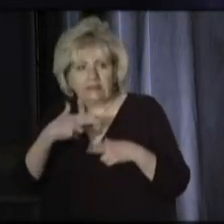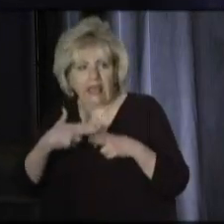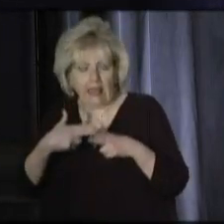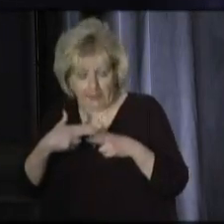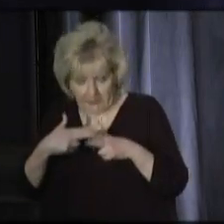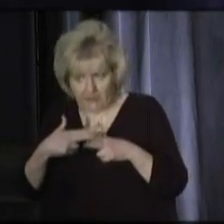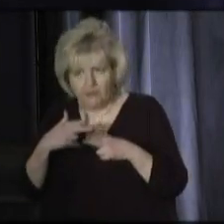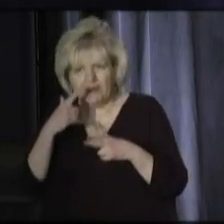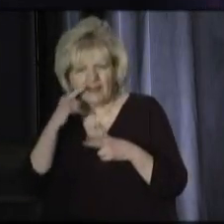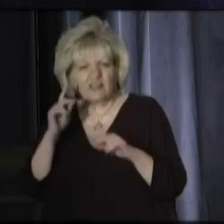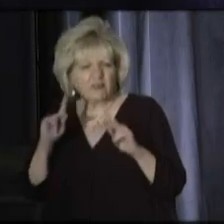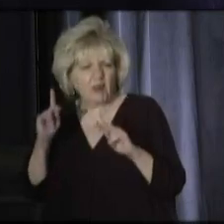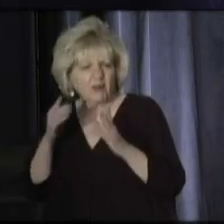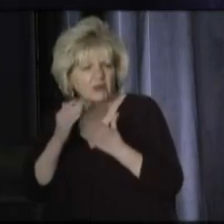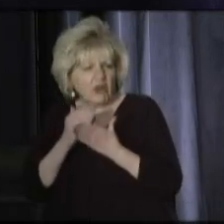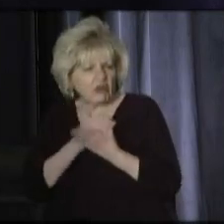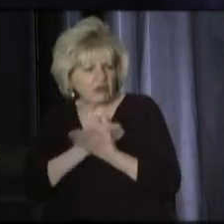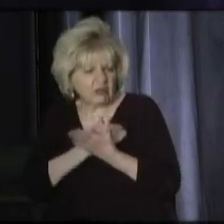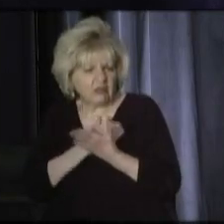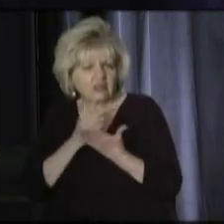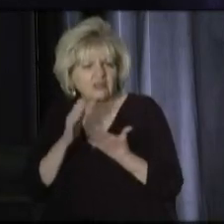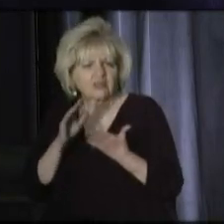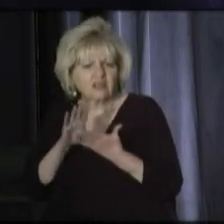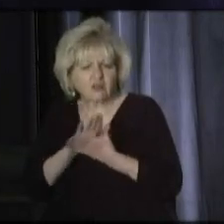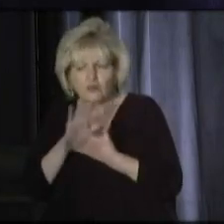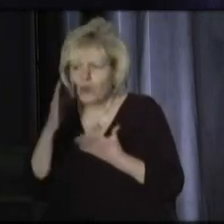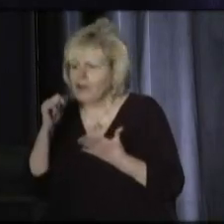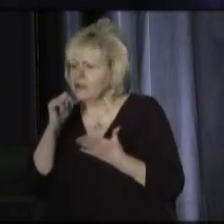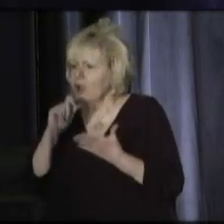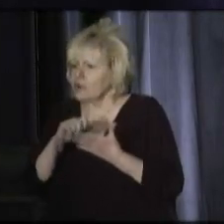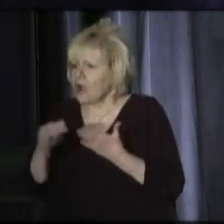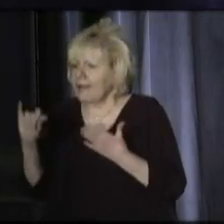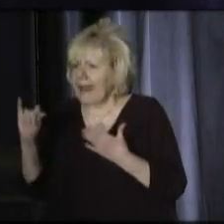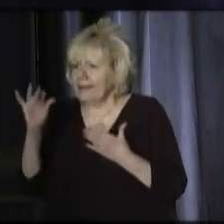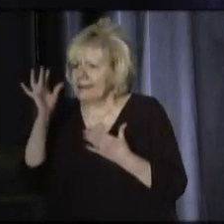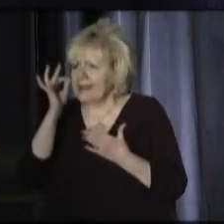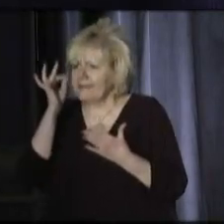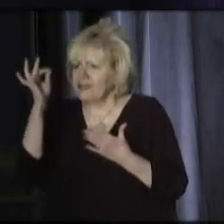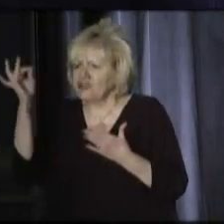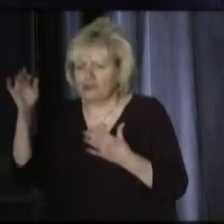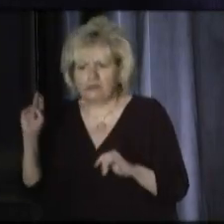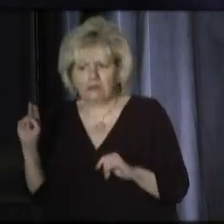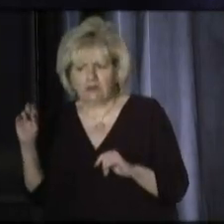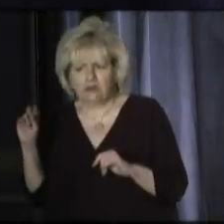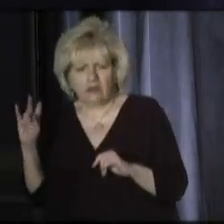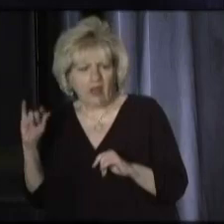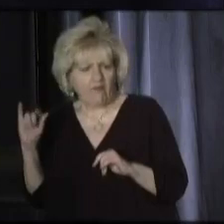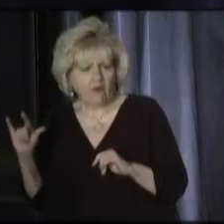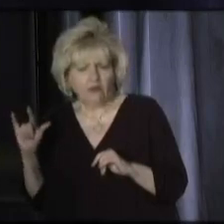I recently signed my next book. My first was, thank you.